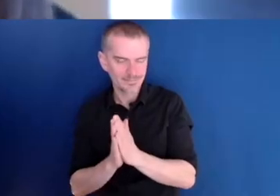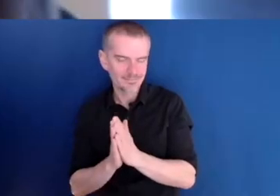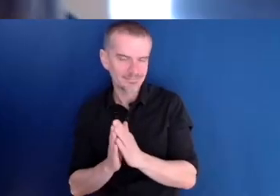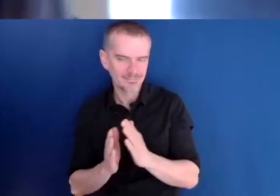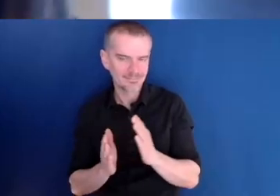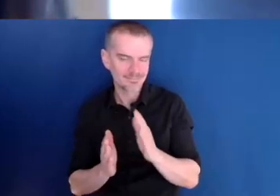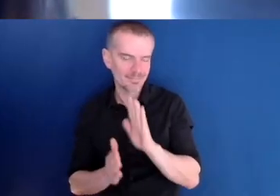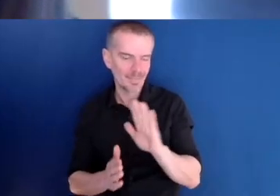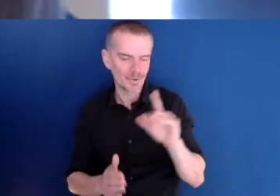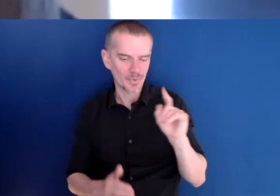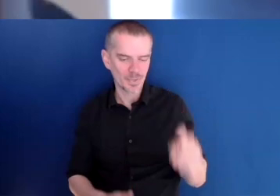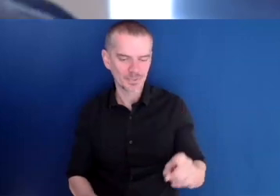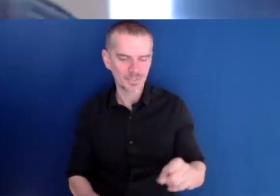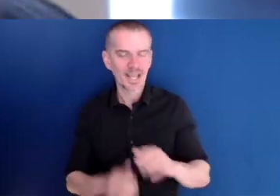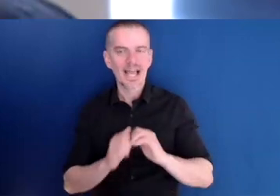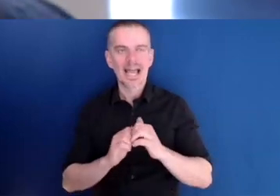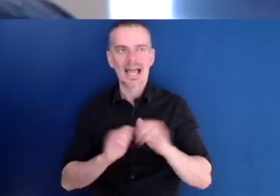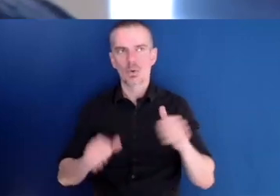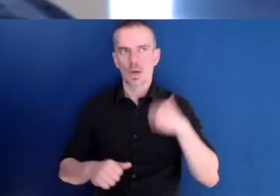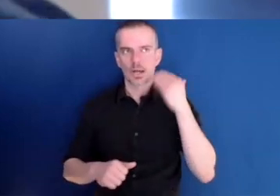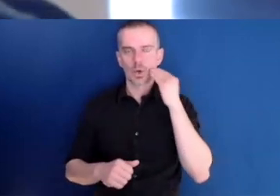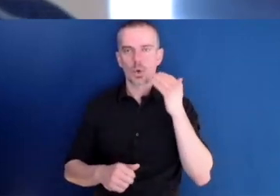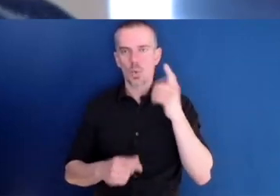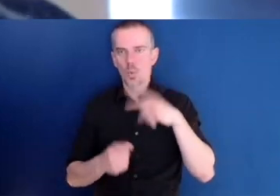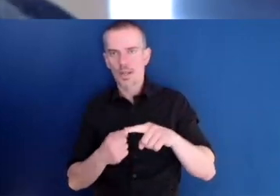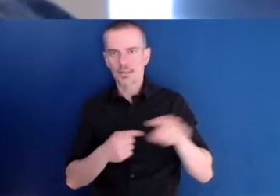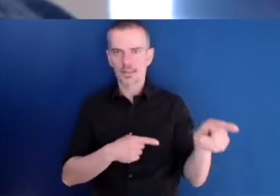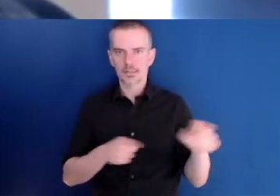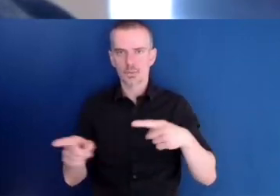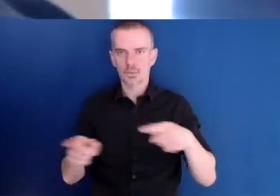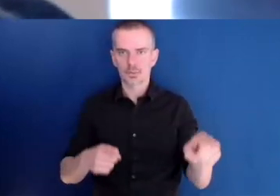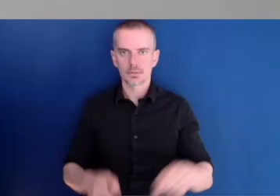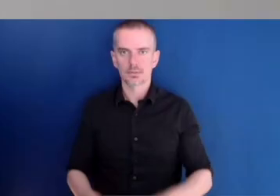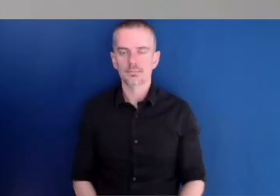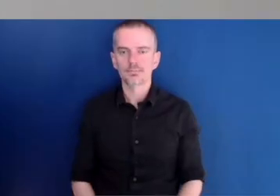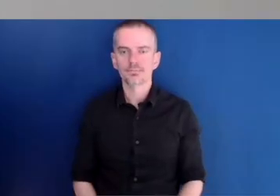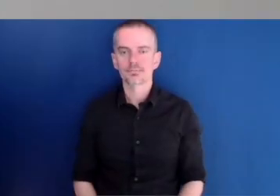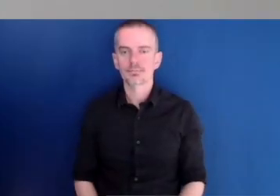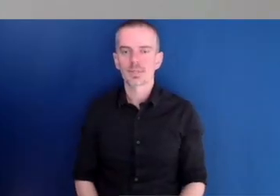here. It's like how to know when to do which one. Yeah.